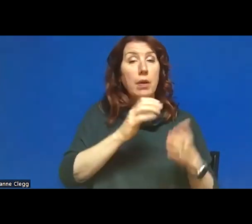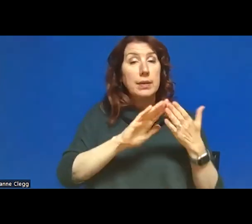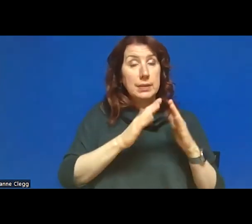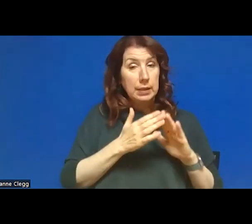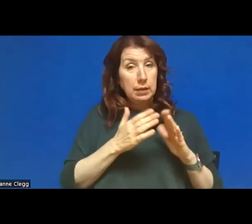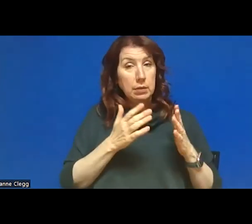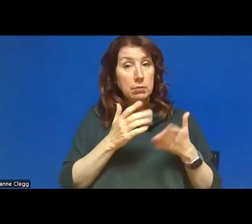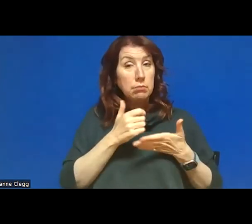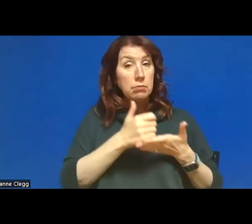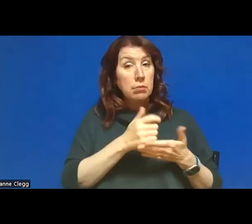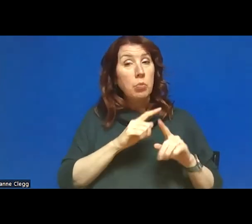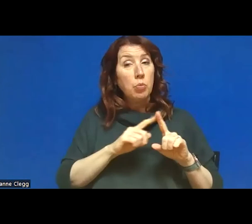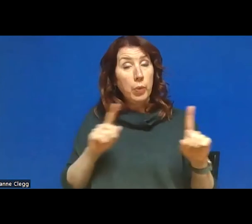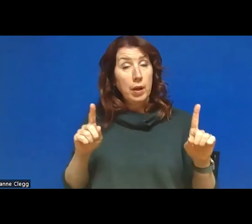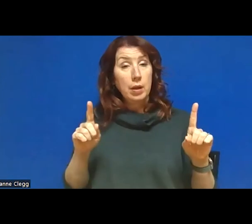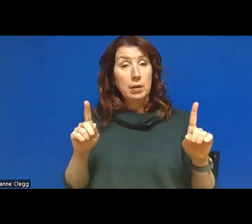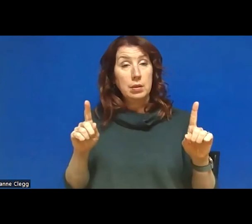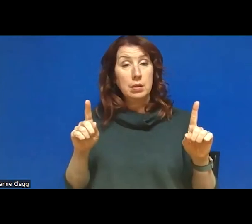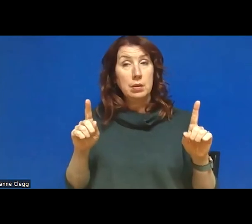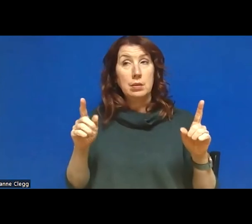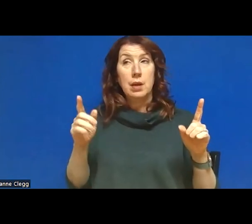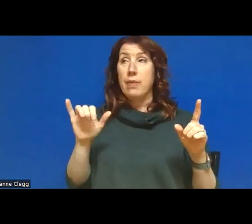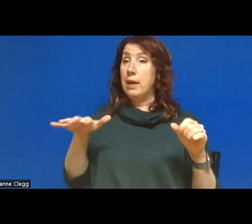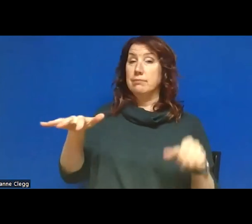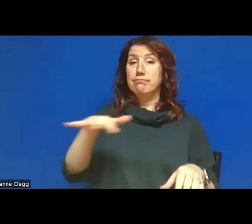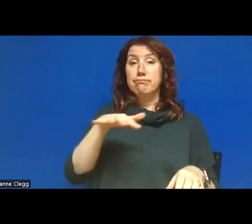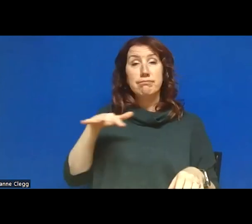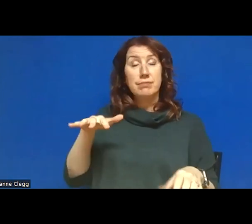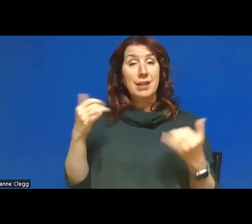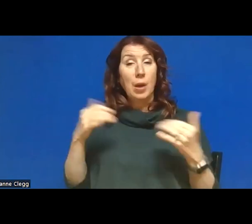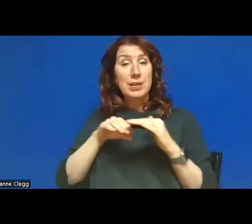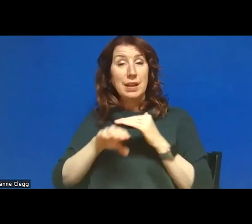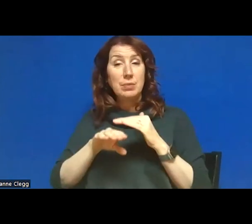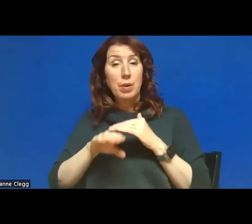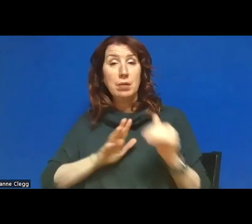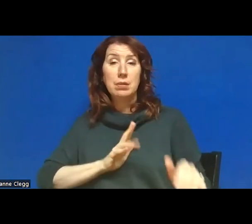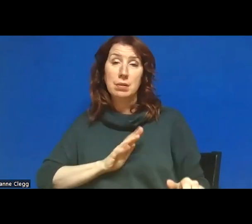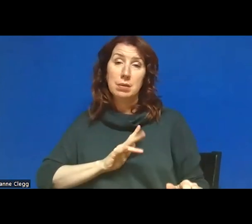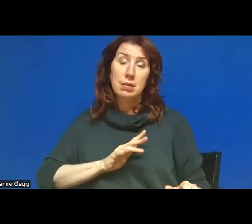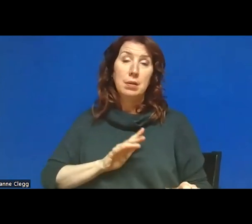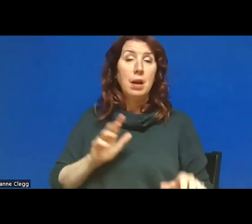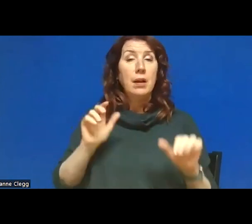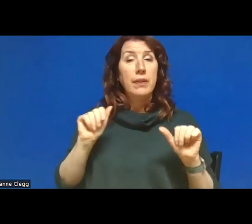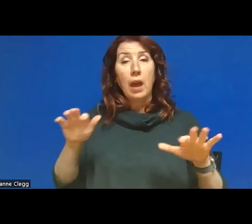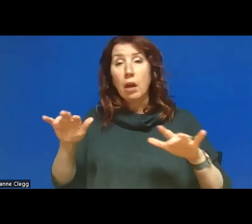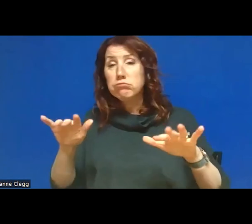world that they are in an accessible environment, that they can navigate with autonomy.